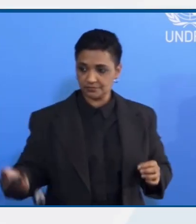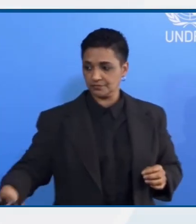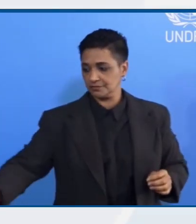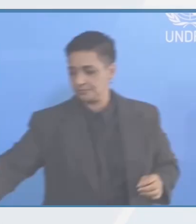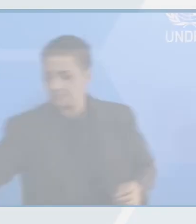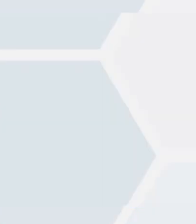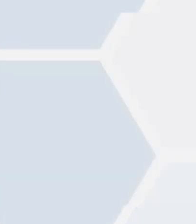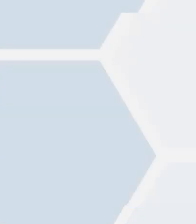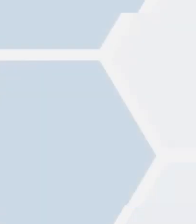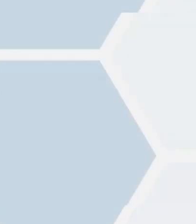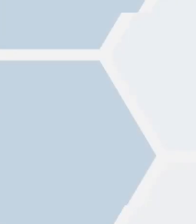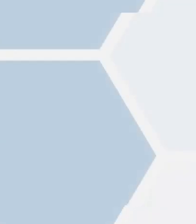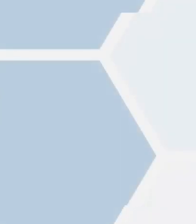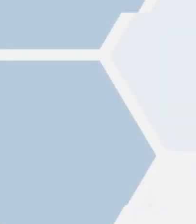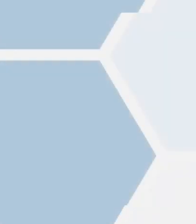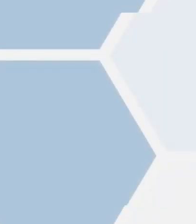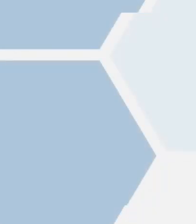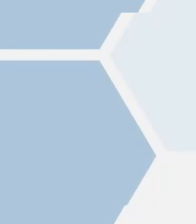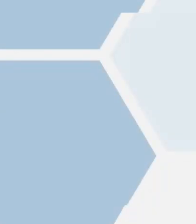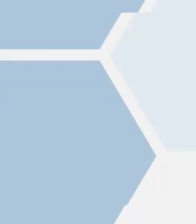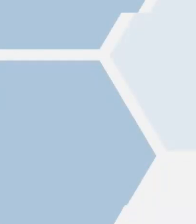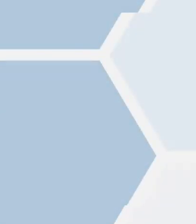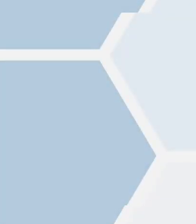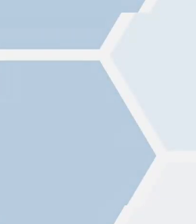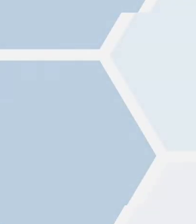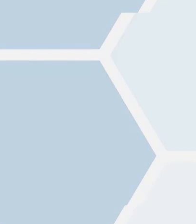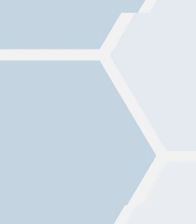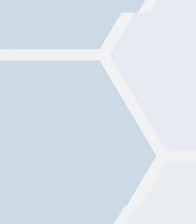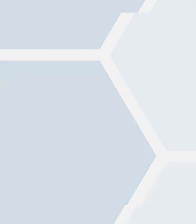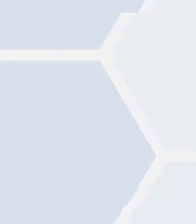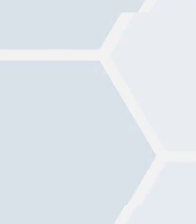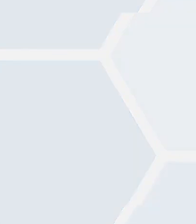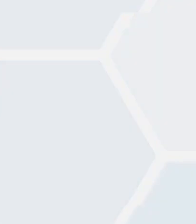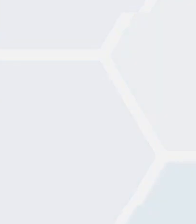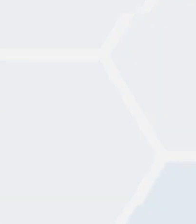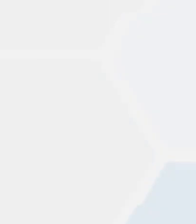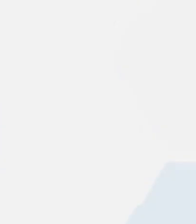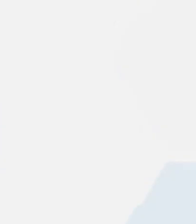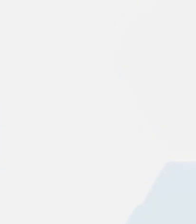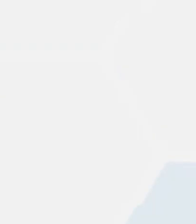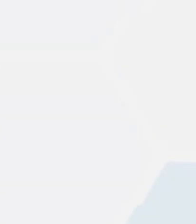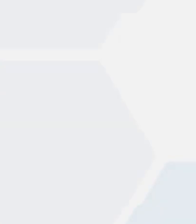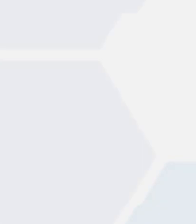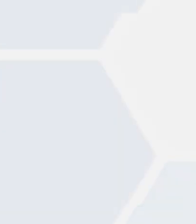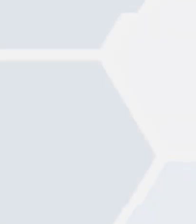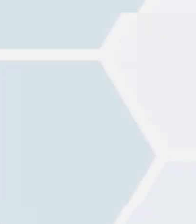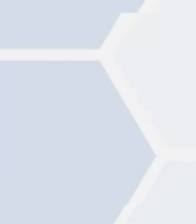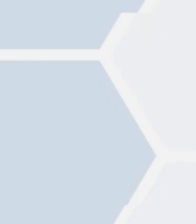So I mean, there is an imperative to act and to act fast as far as scaling up climate action. At the same